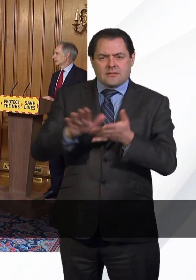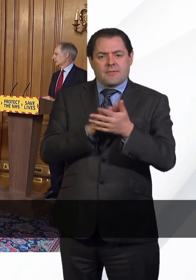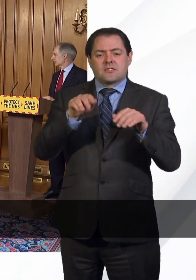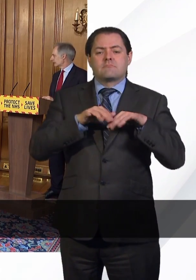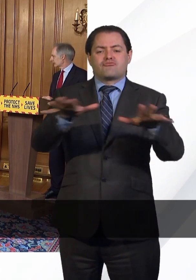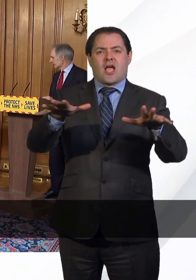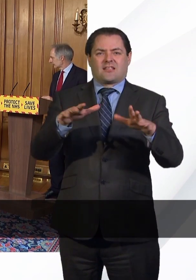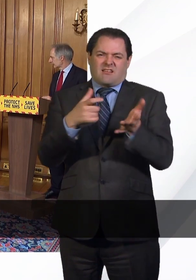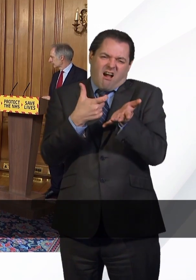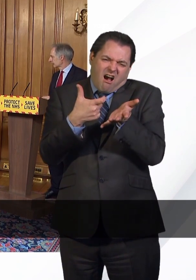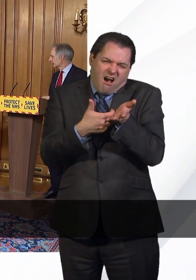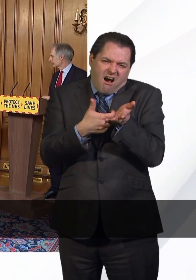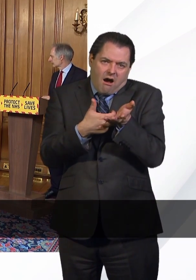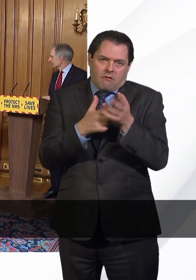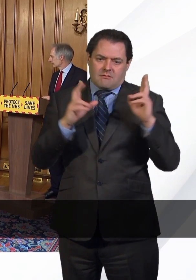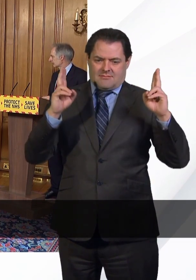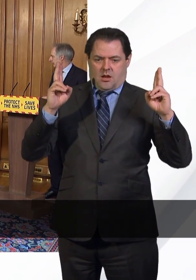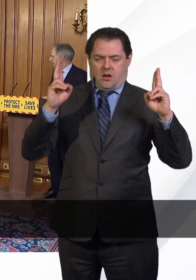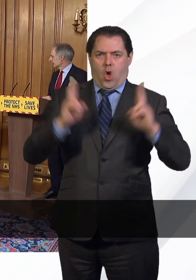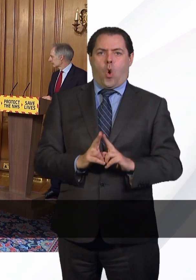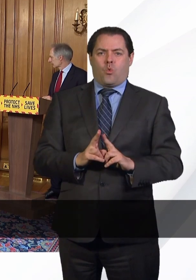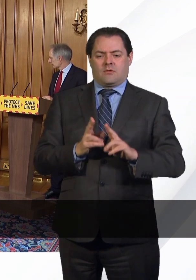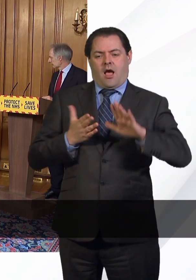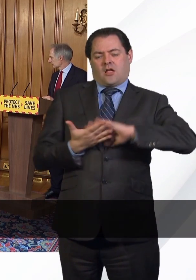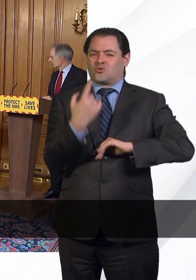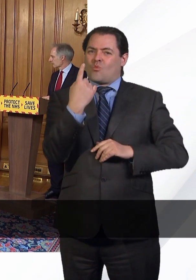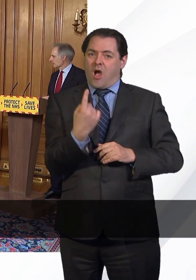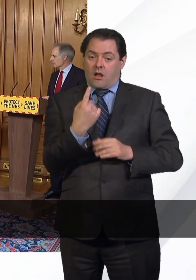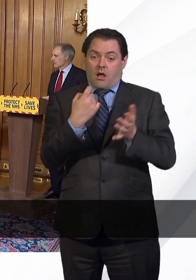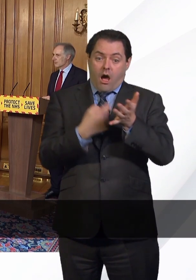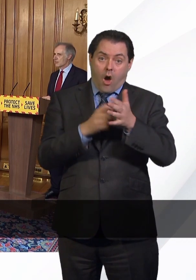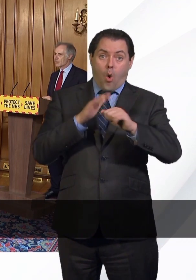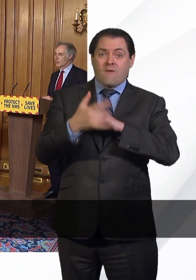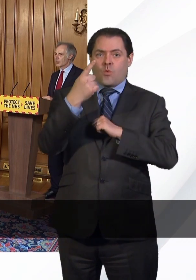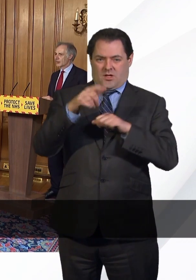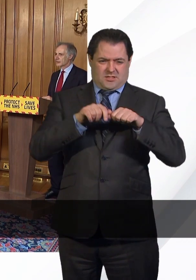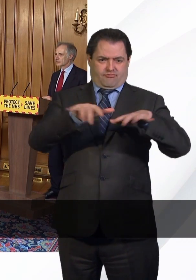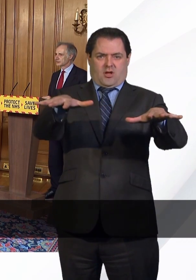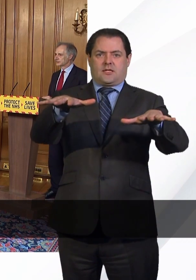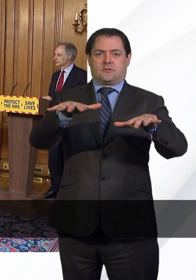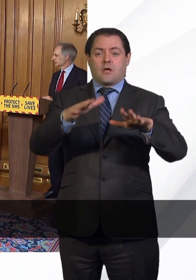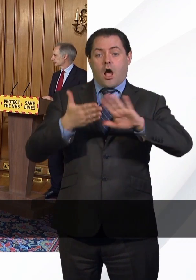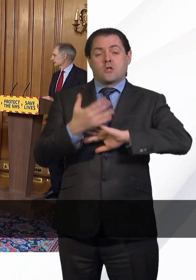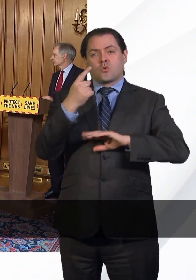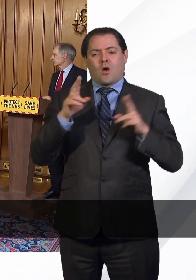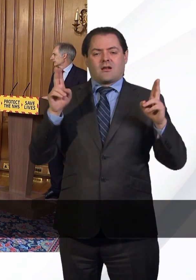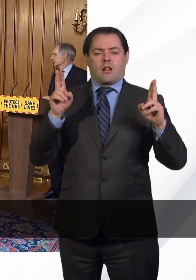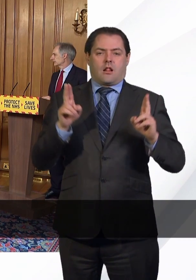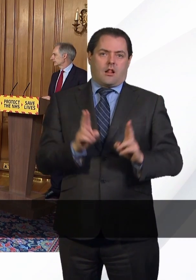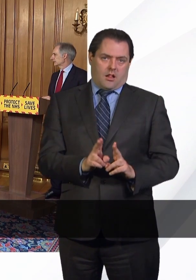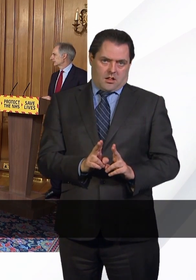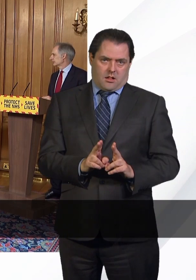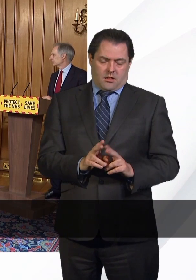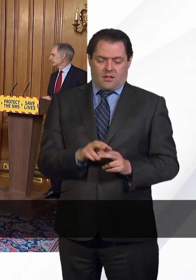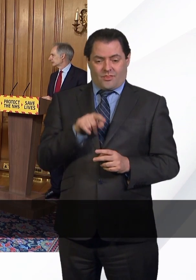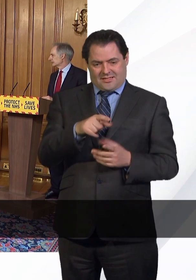the number of new cases down and to keep it down, but not on its own.